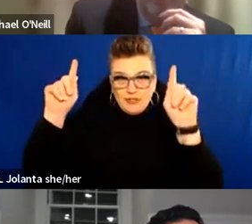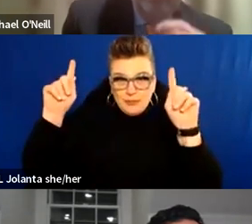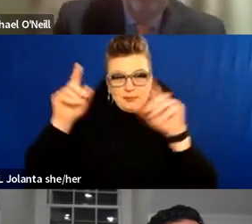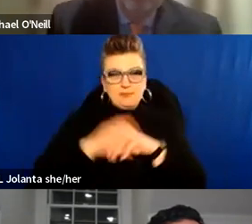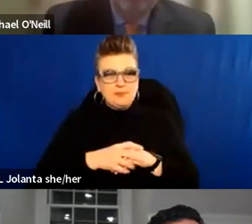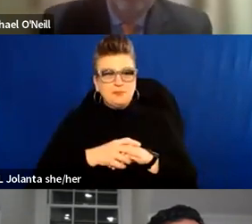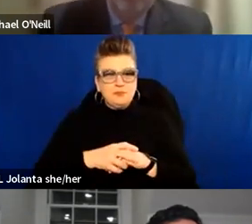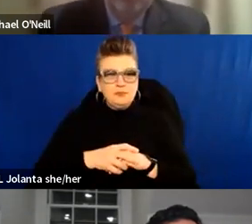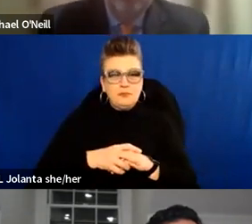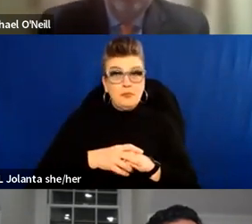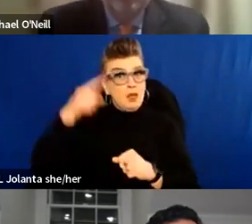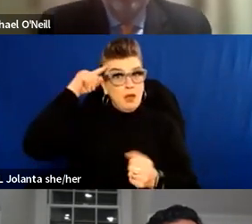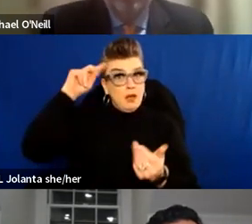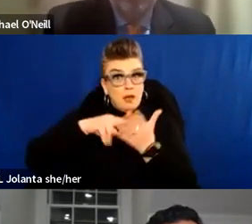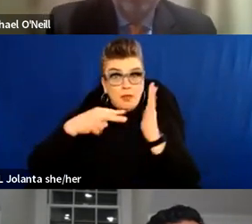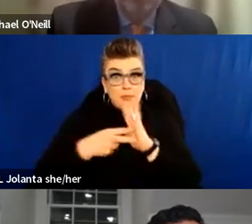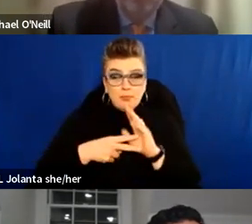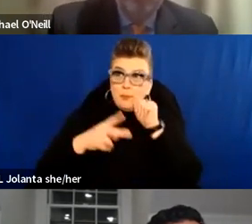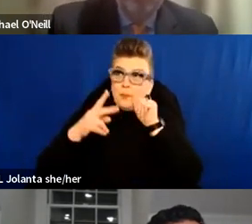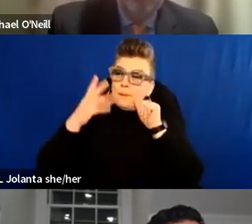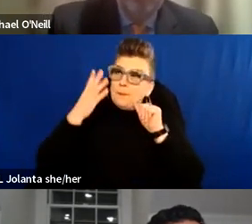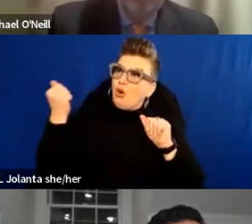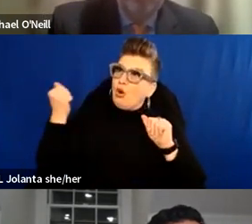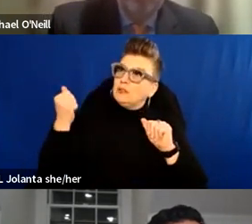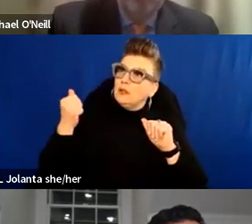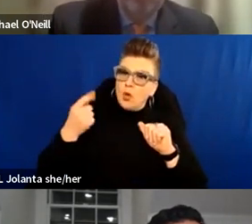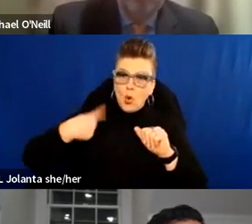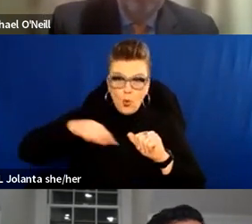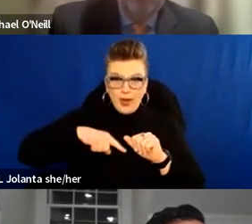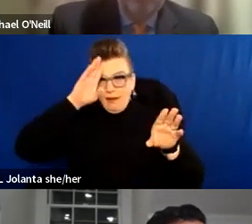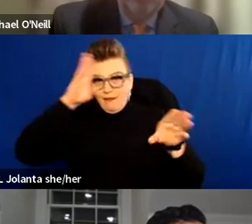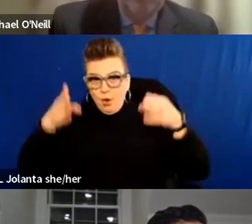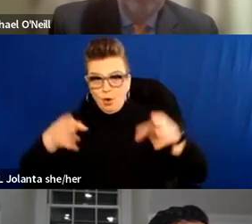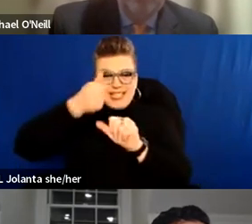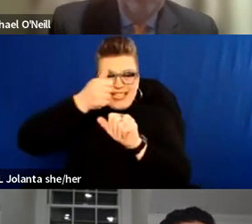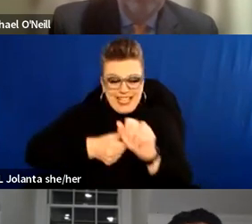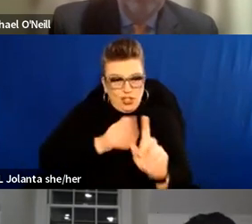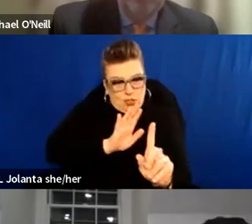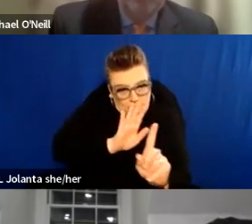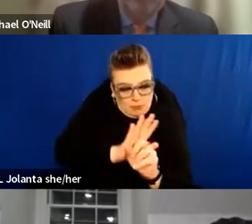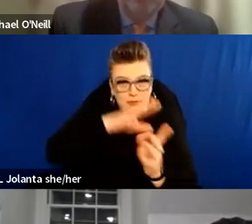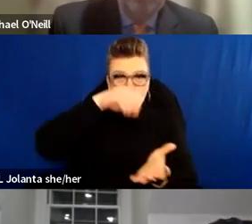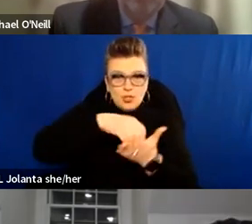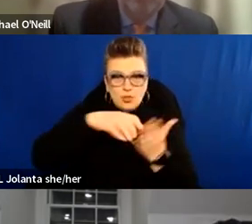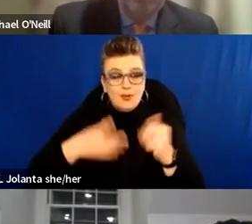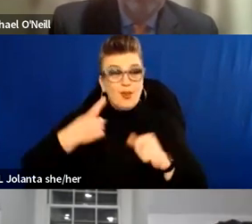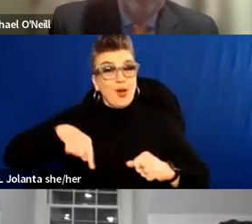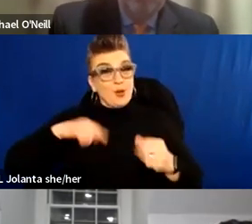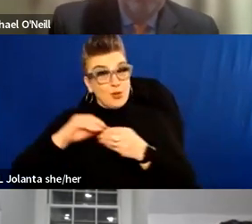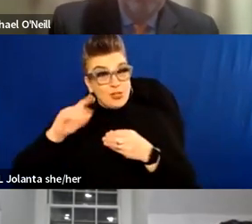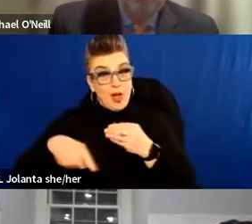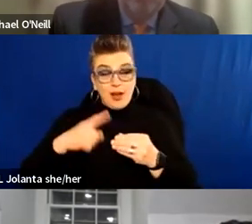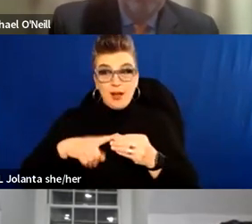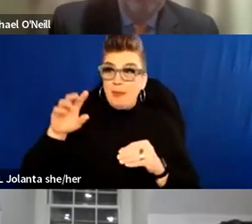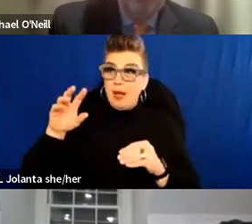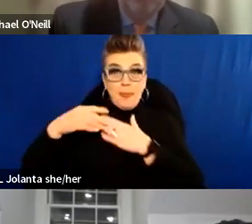of that is because the school focuses on the individual need of every student so we talk about like the master schedule and and sometimes the guidance